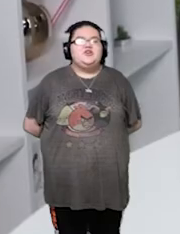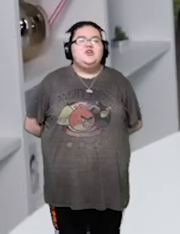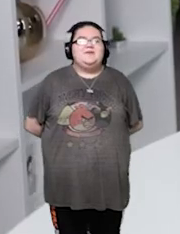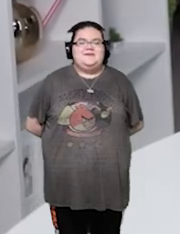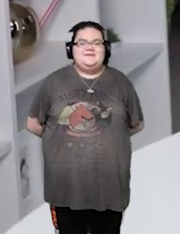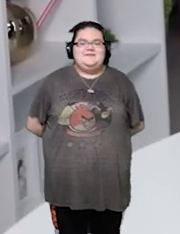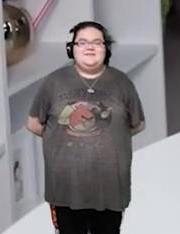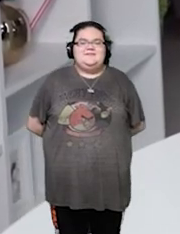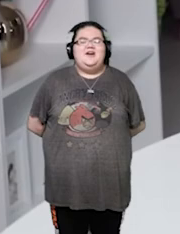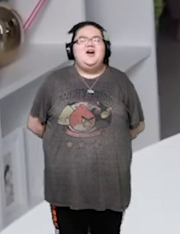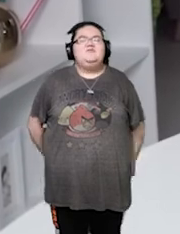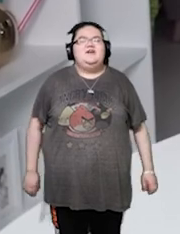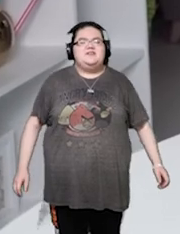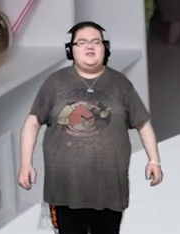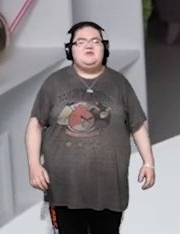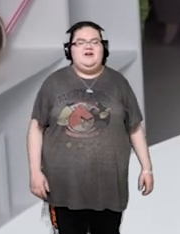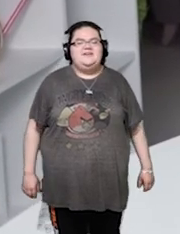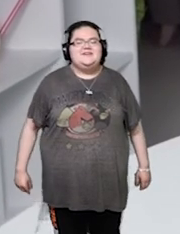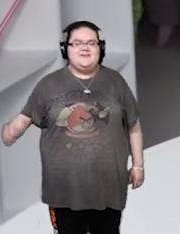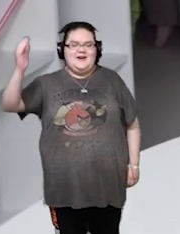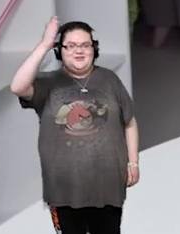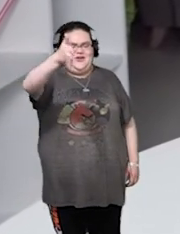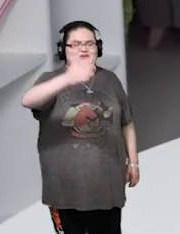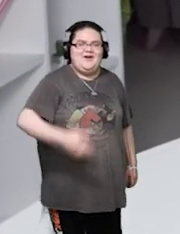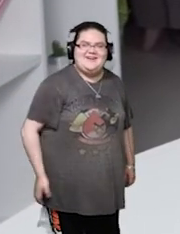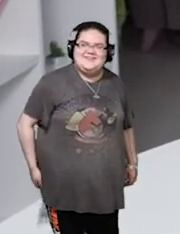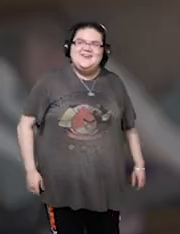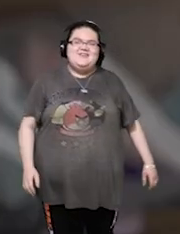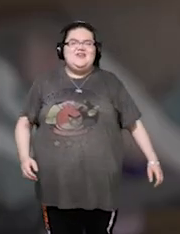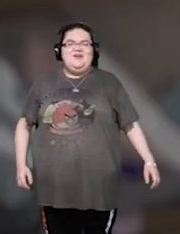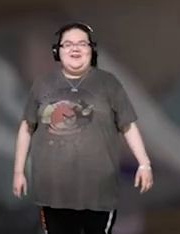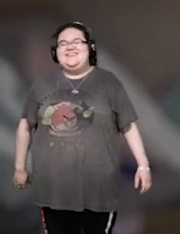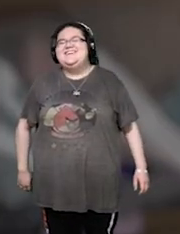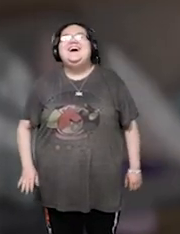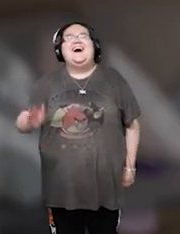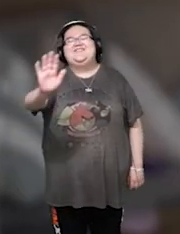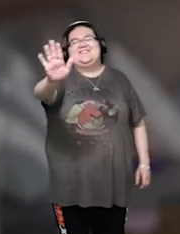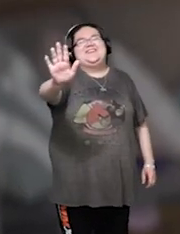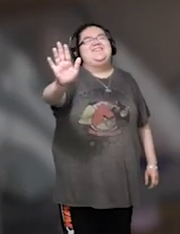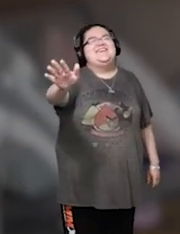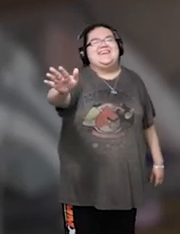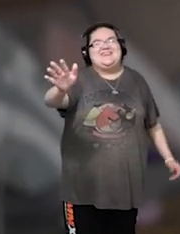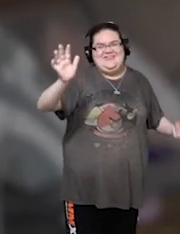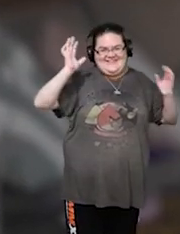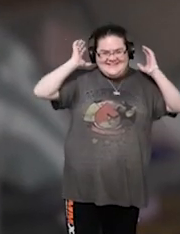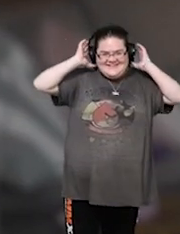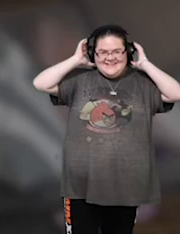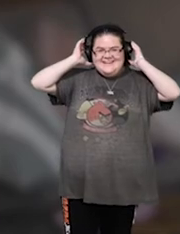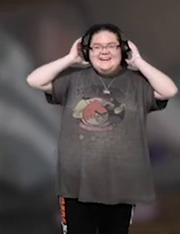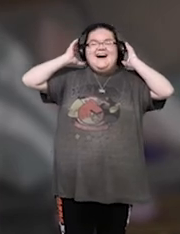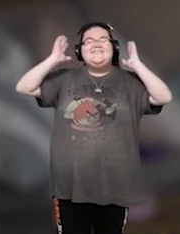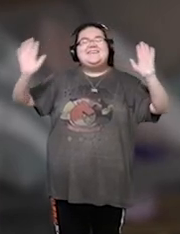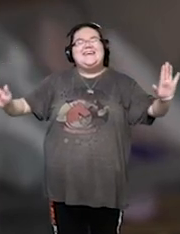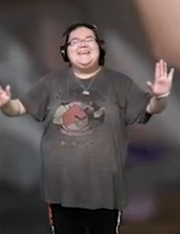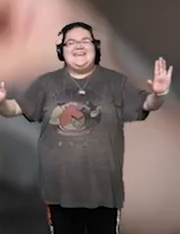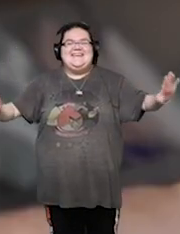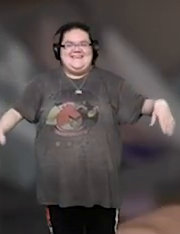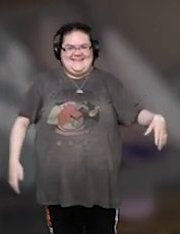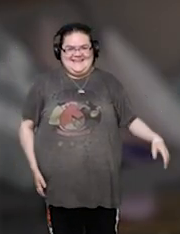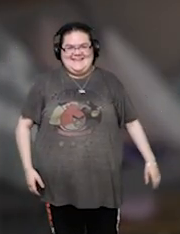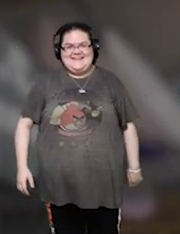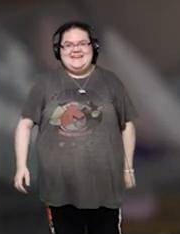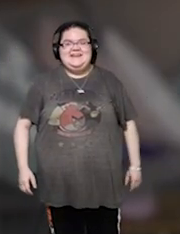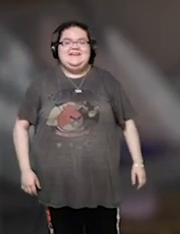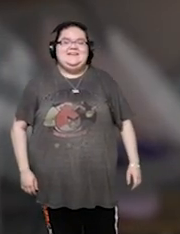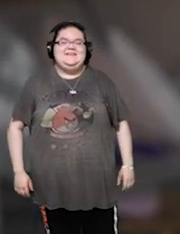To me. No, not to you, Con. Yeah, right. Not Joshua. Yeah, what do you want? I'm kidding, Con. We're taking on Square. That's the